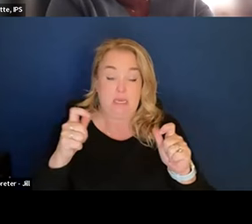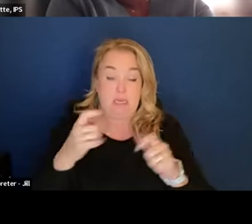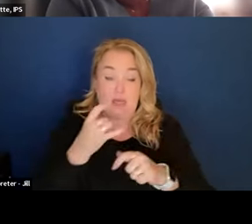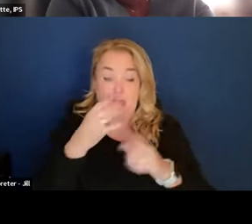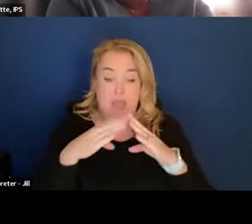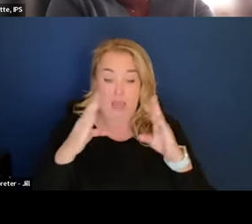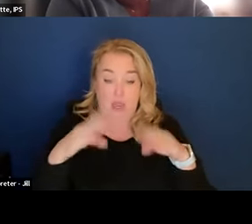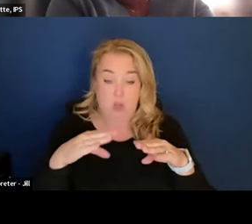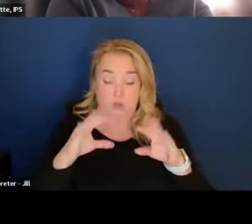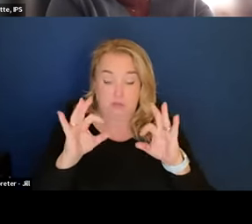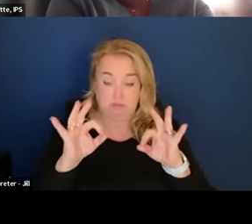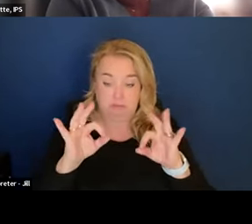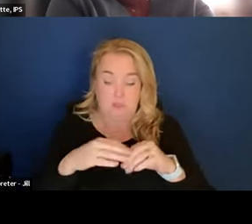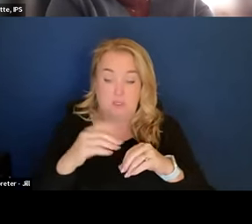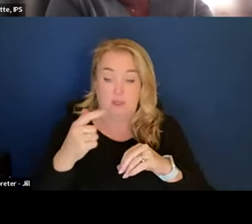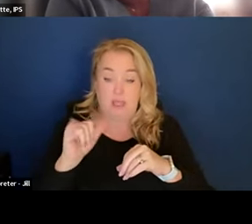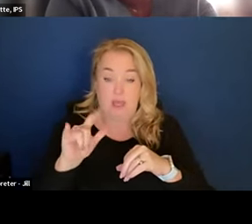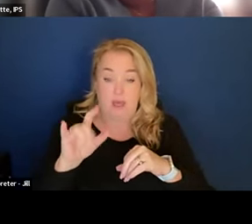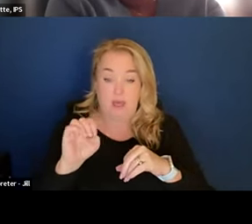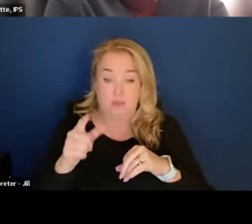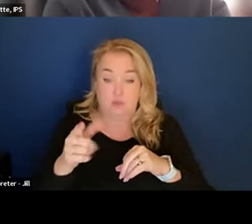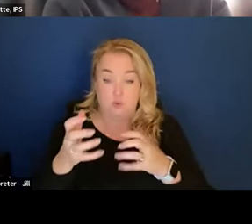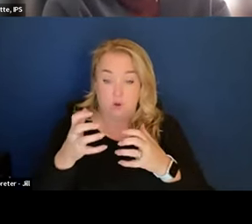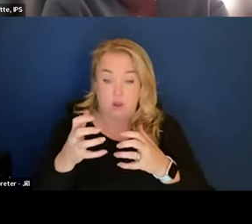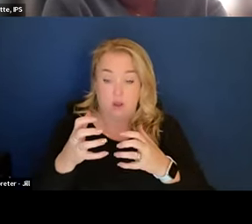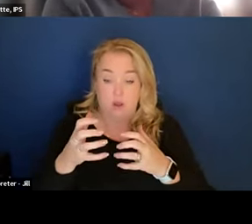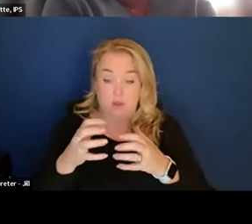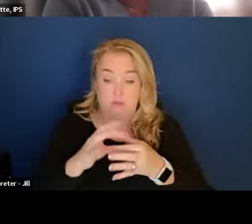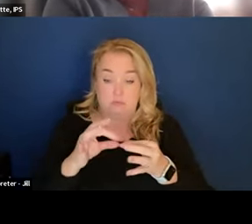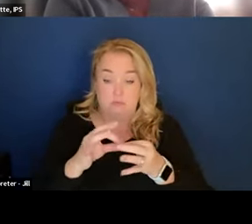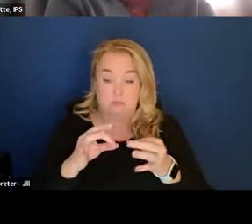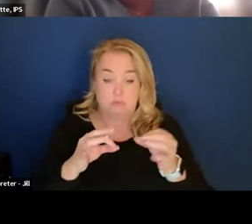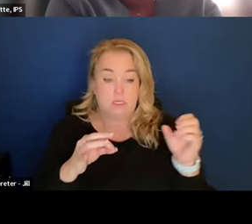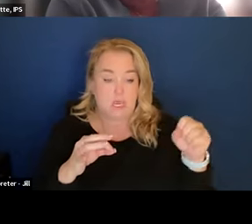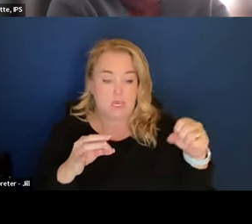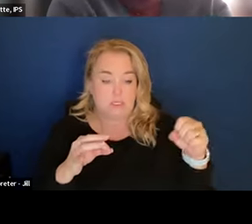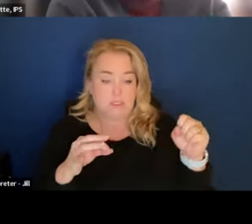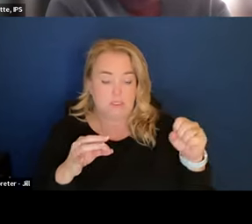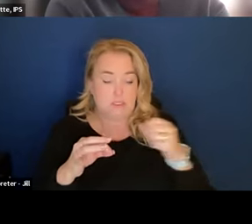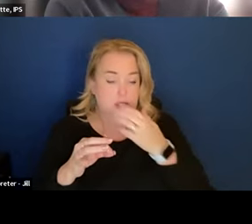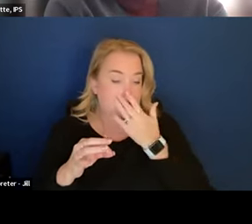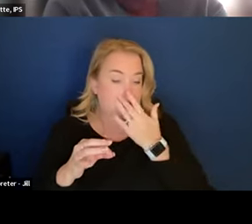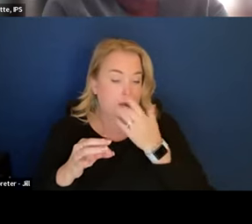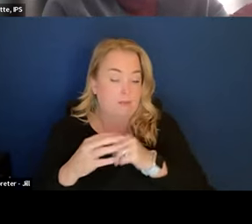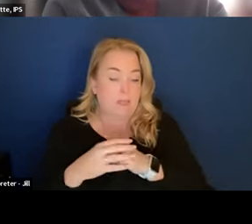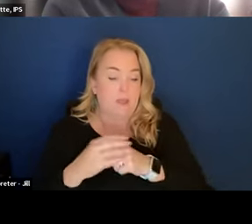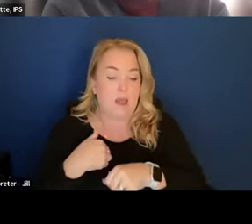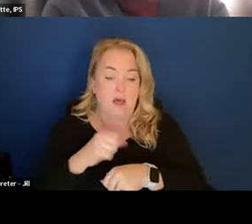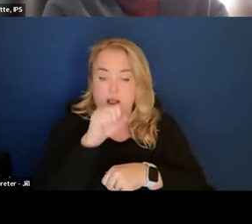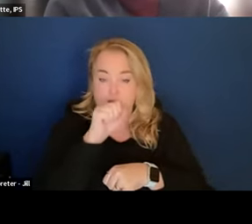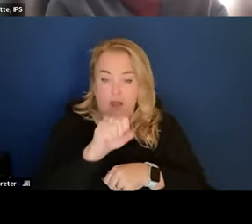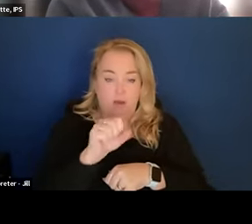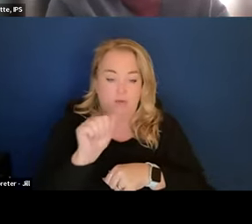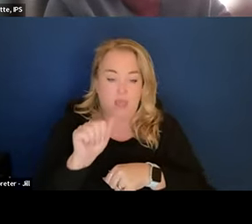mindful. I think, Gail, did you want to get in here? I just want to make sure. Yeah, real quickly, I love this